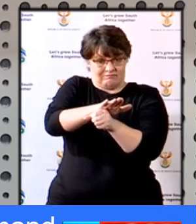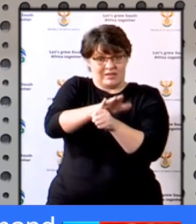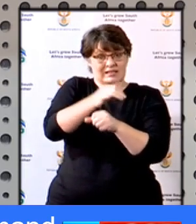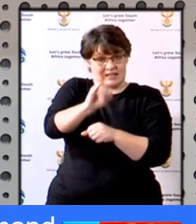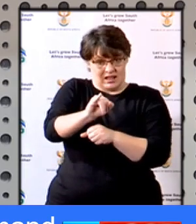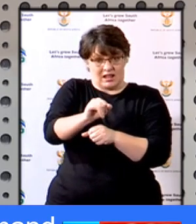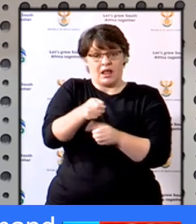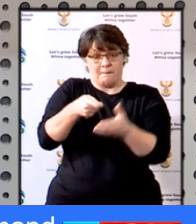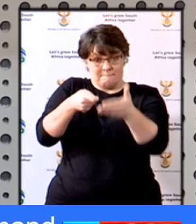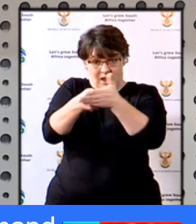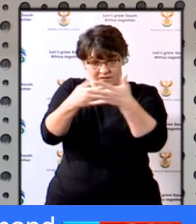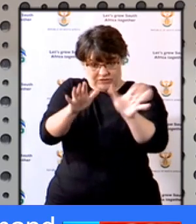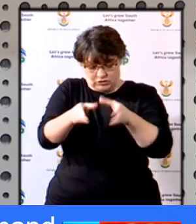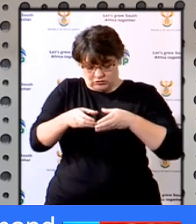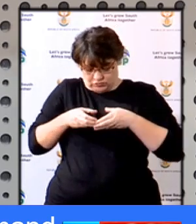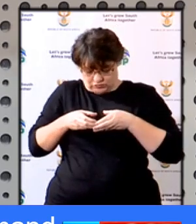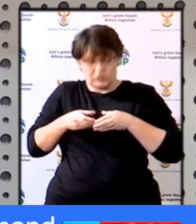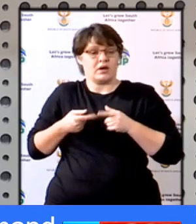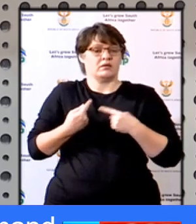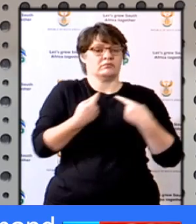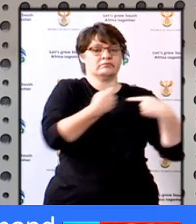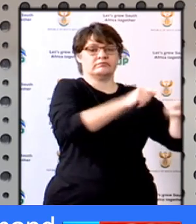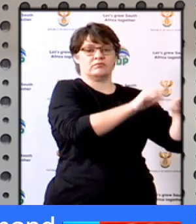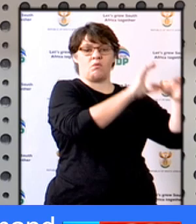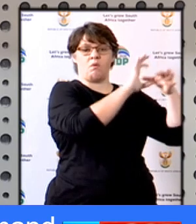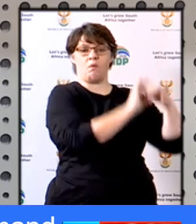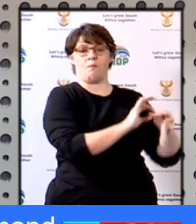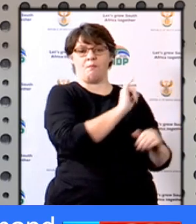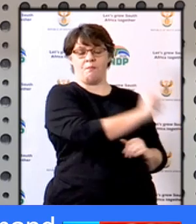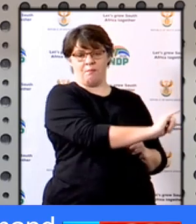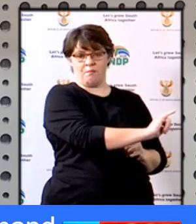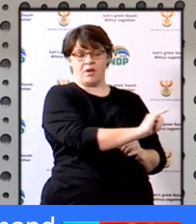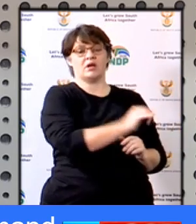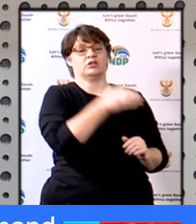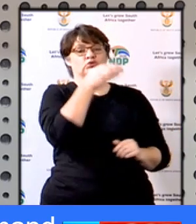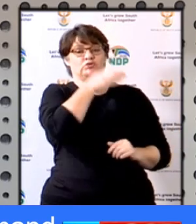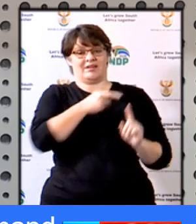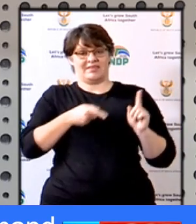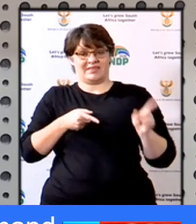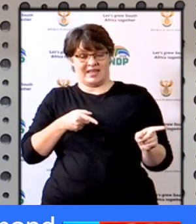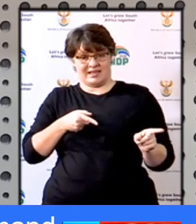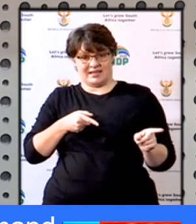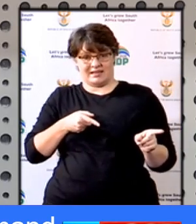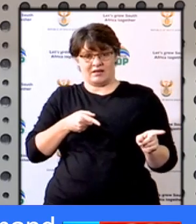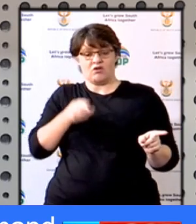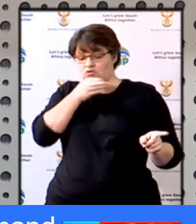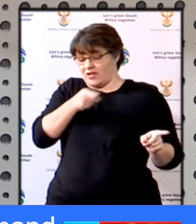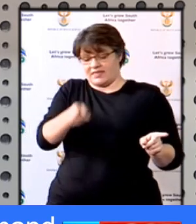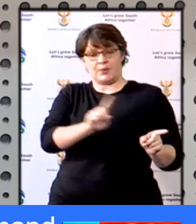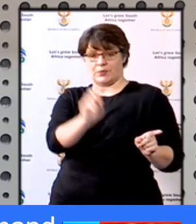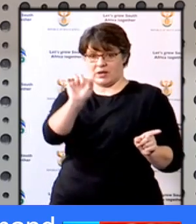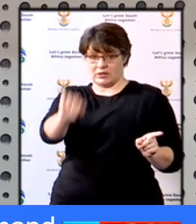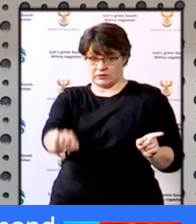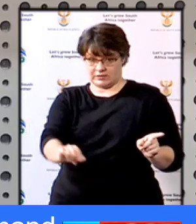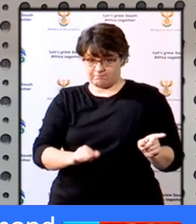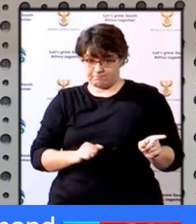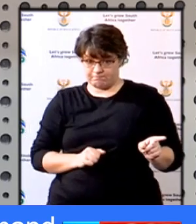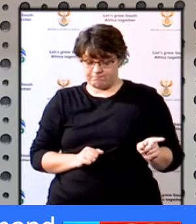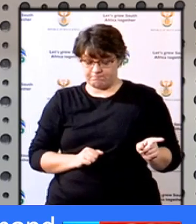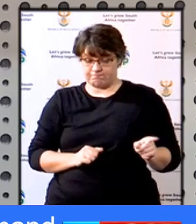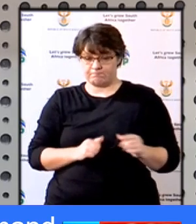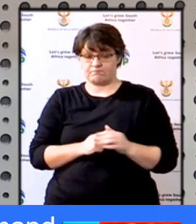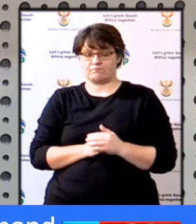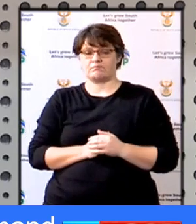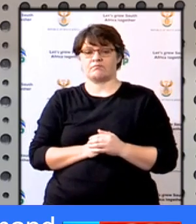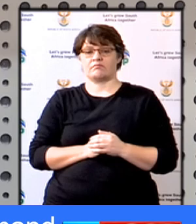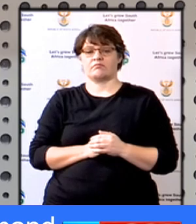it must be consumed. The consumer has to take it away from that premises in order to consume it at